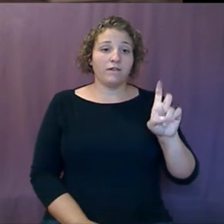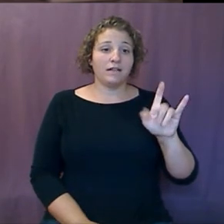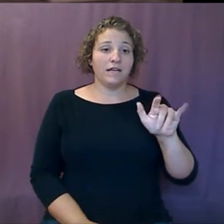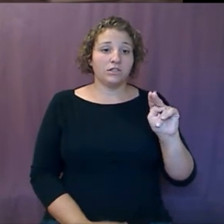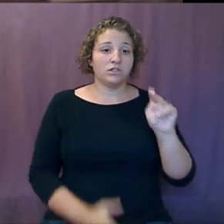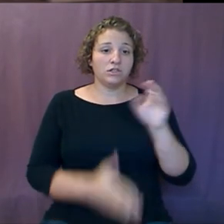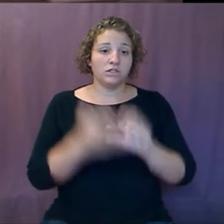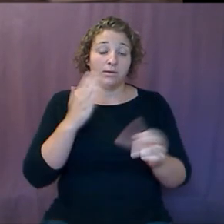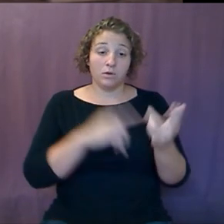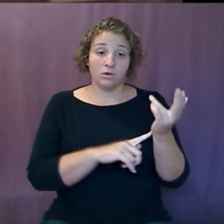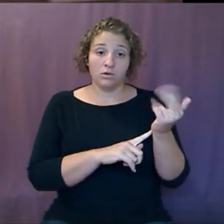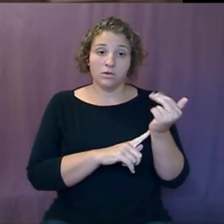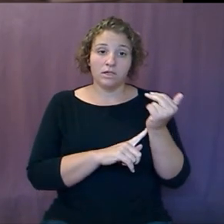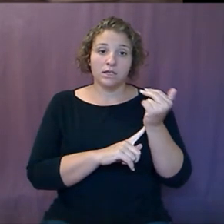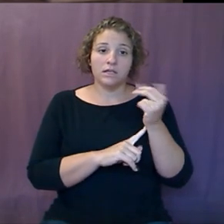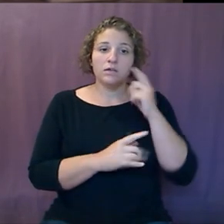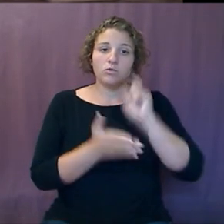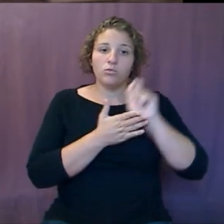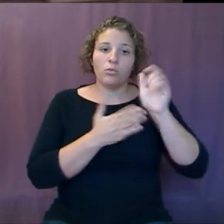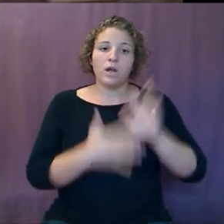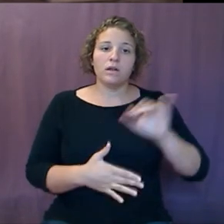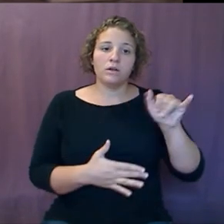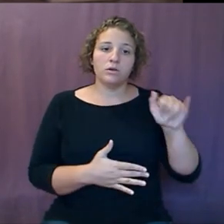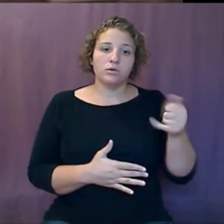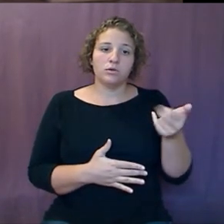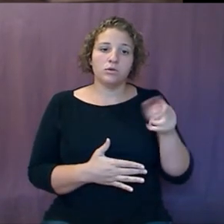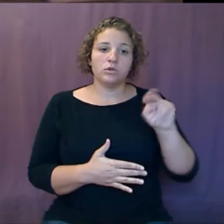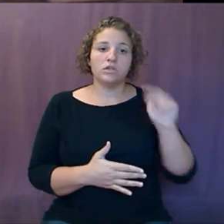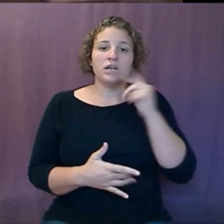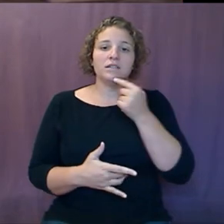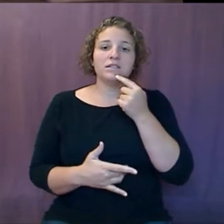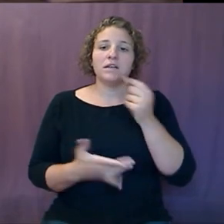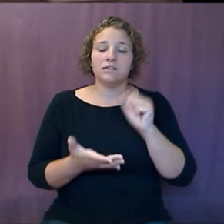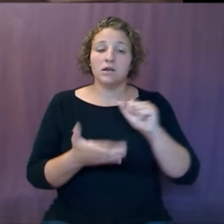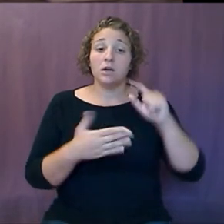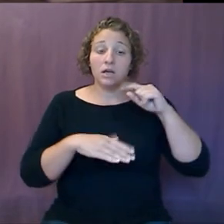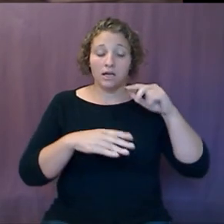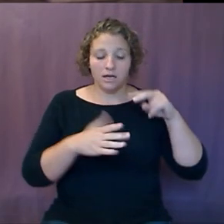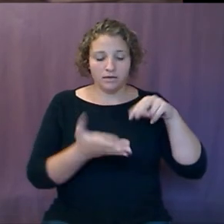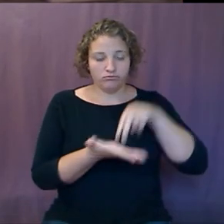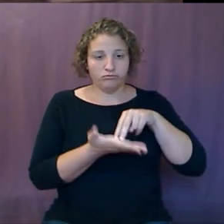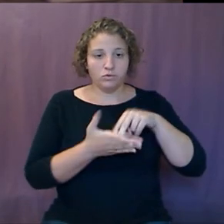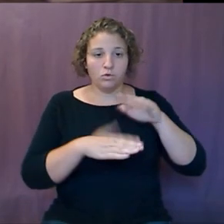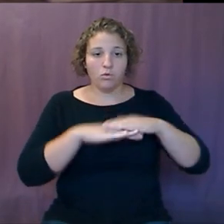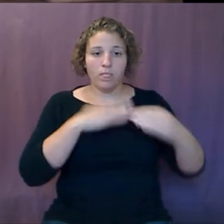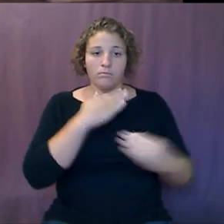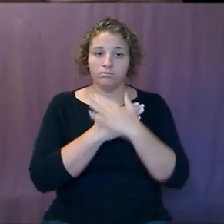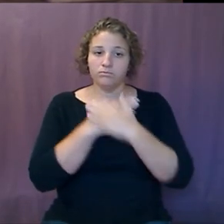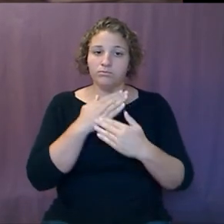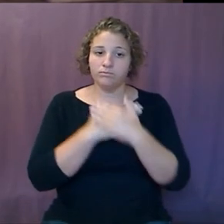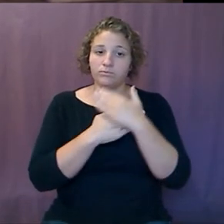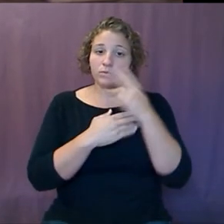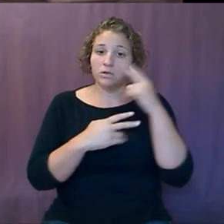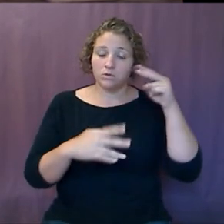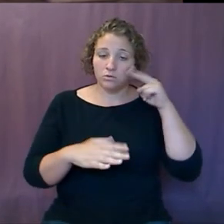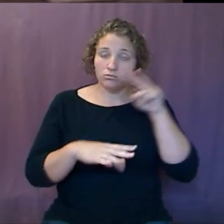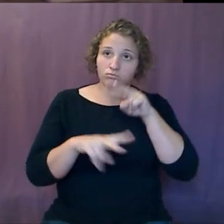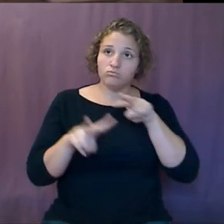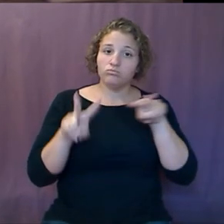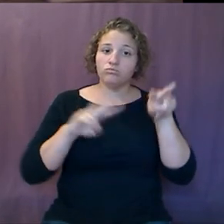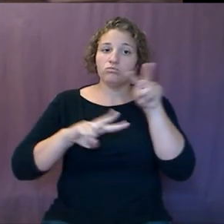stood upon the sand of the sea and I saw a beast rise up out of the sea and as we have looked at these we should remind ourselves